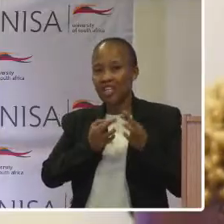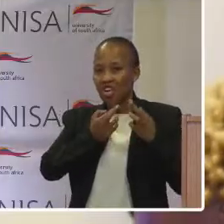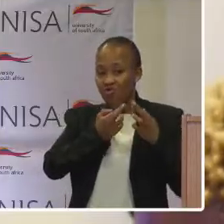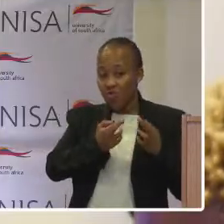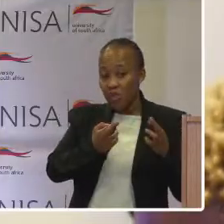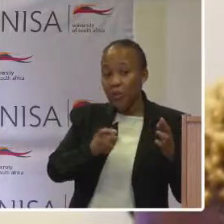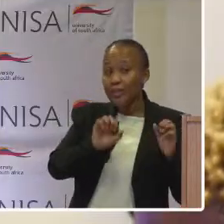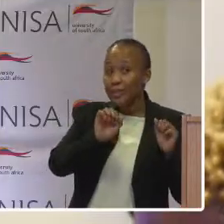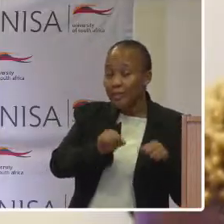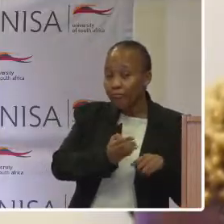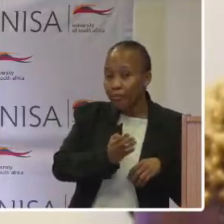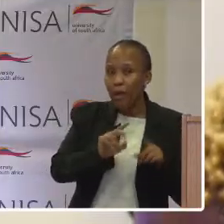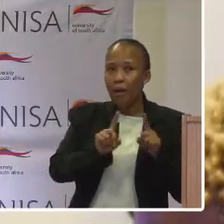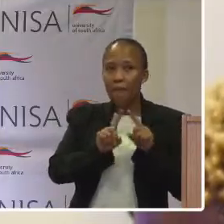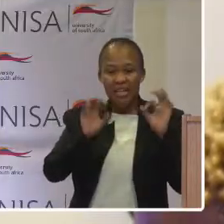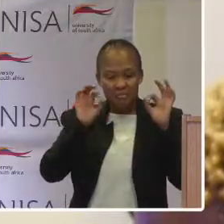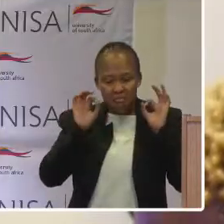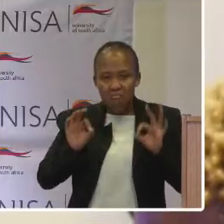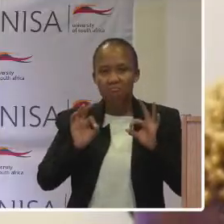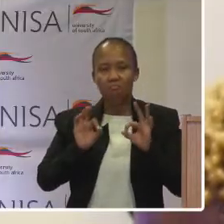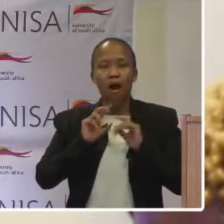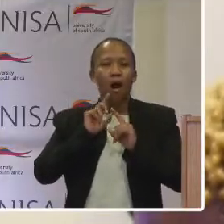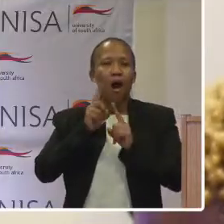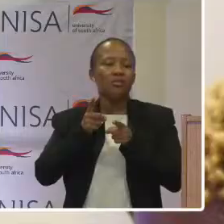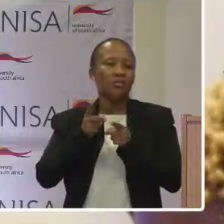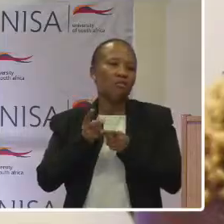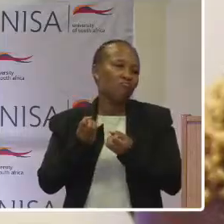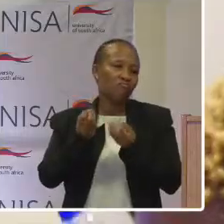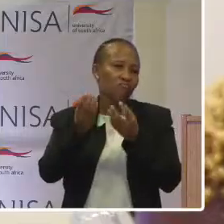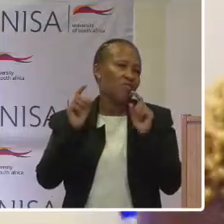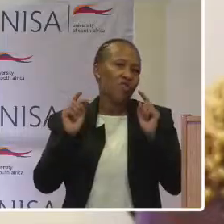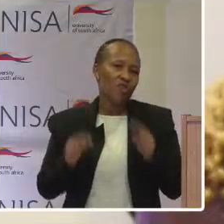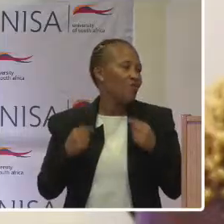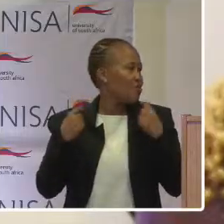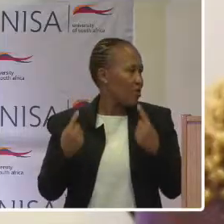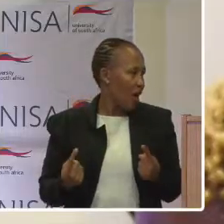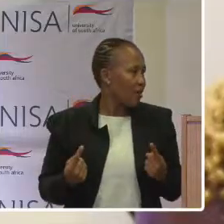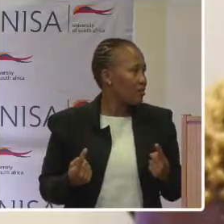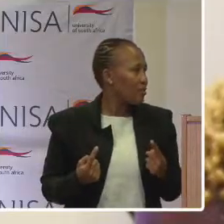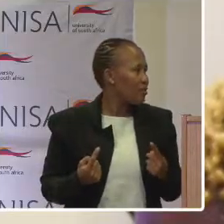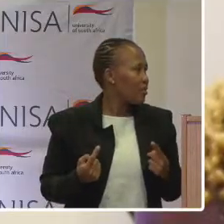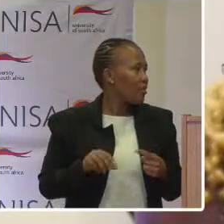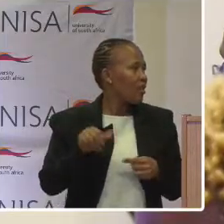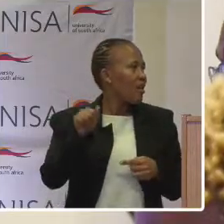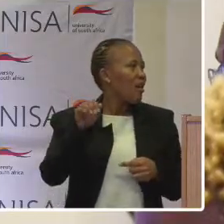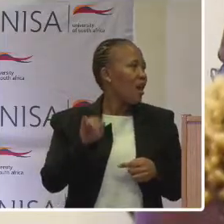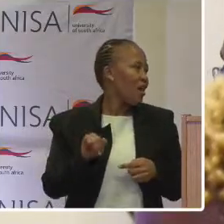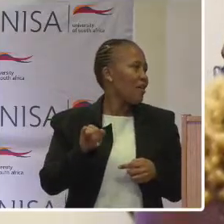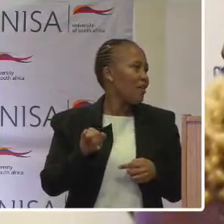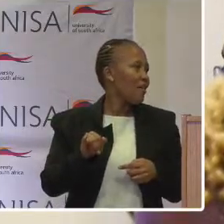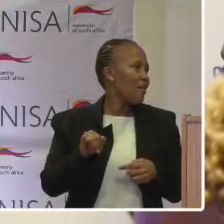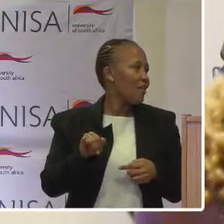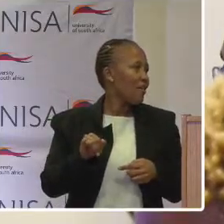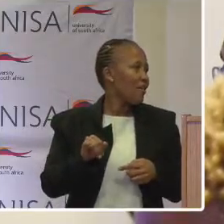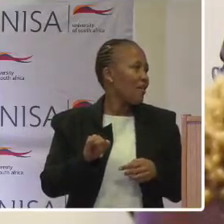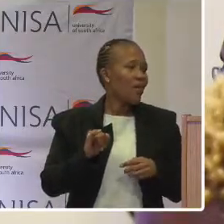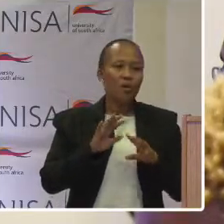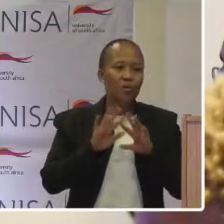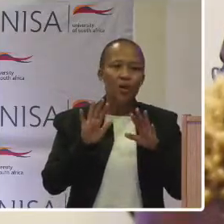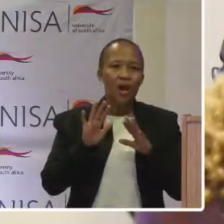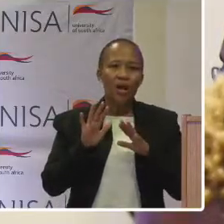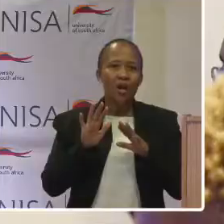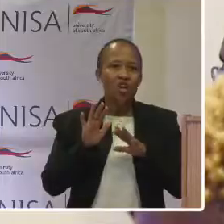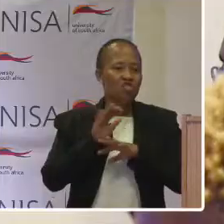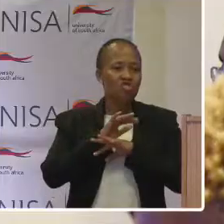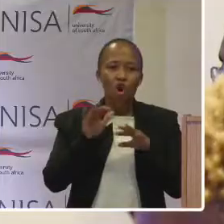right answer in terms of that. So yeah, so I love that. yeah, AI is, we are not in that stage I love